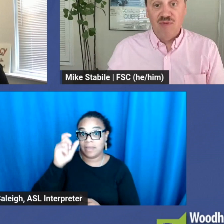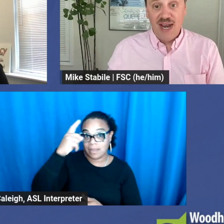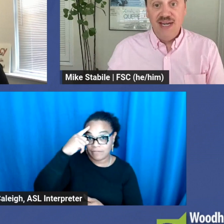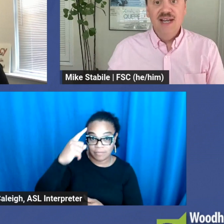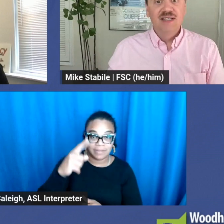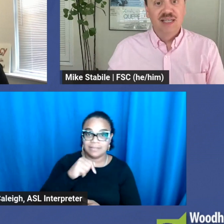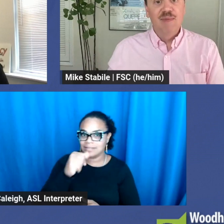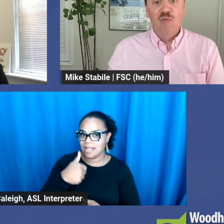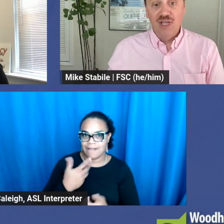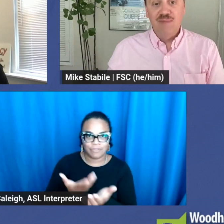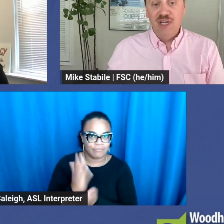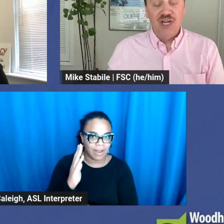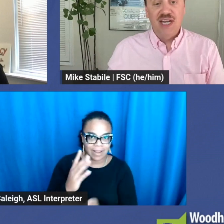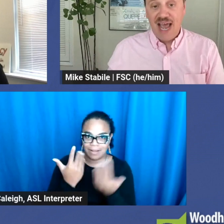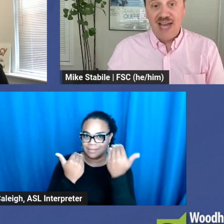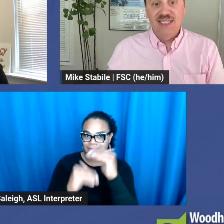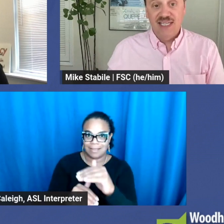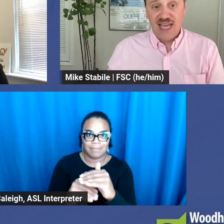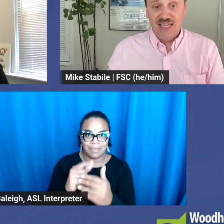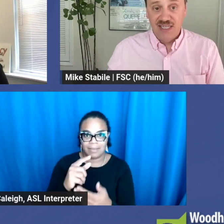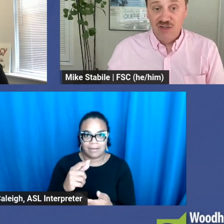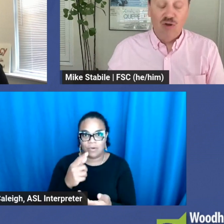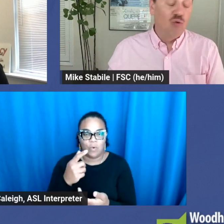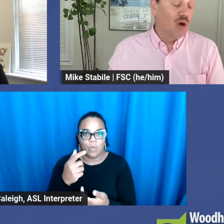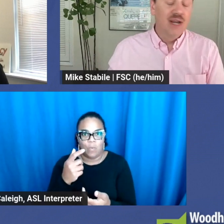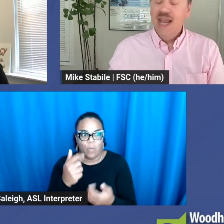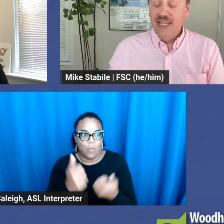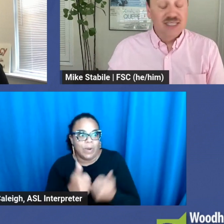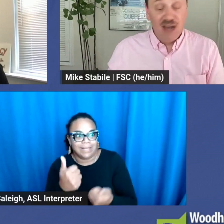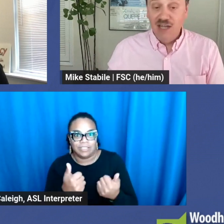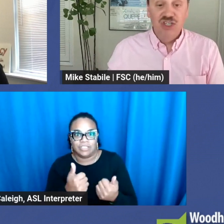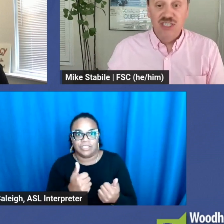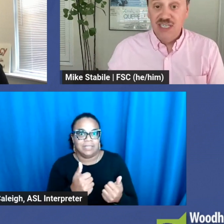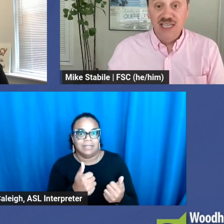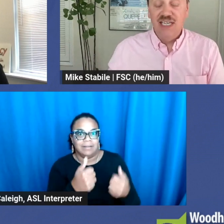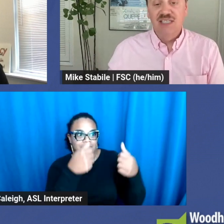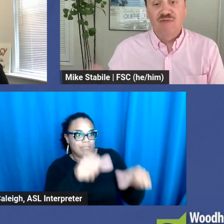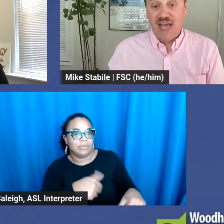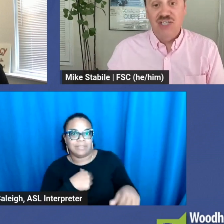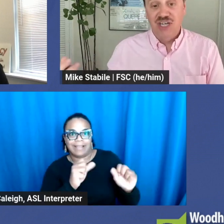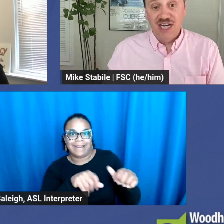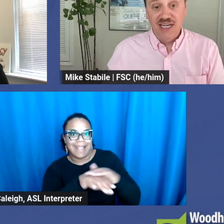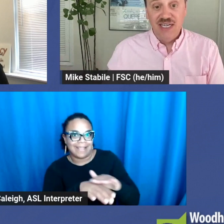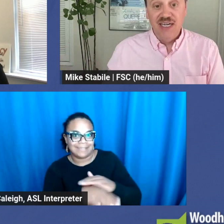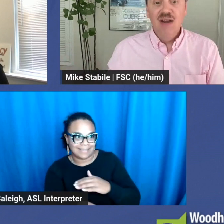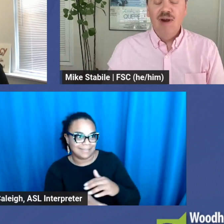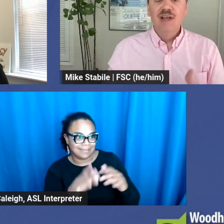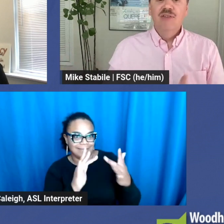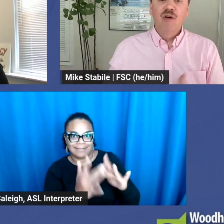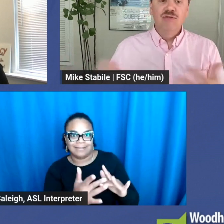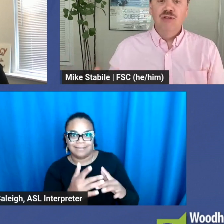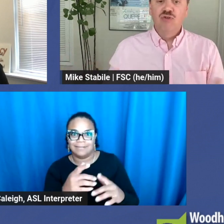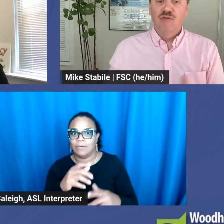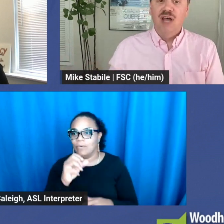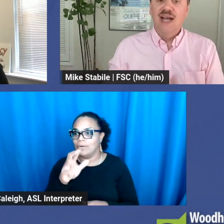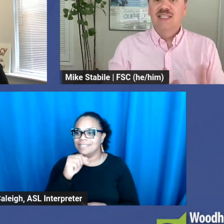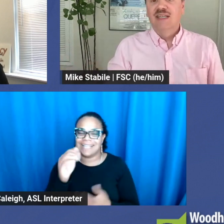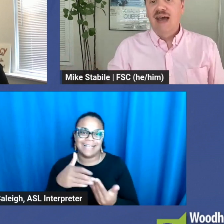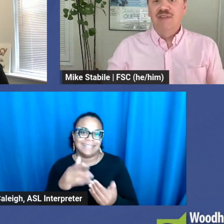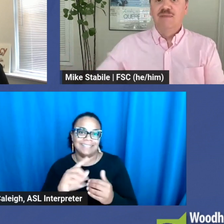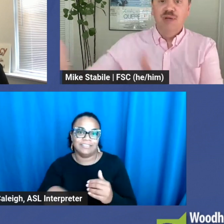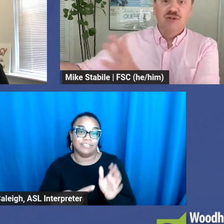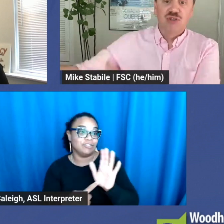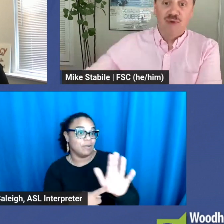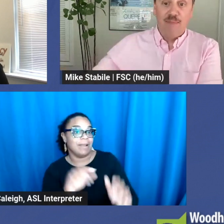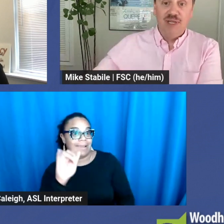have the right to limit what speech I can access as an adult, or it's not just as easy as flashing an ID, right? Those are the sort of lies that